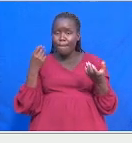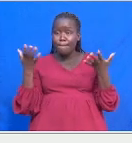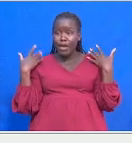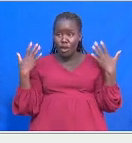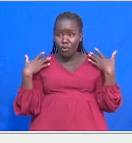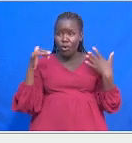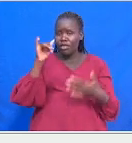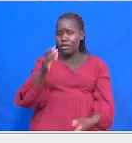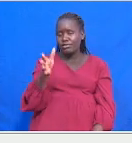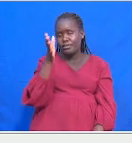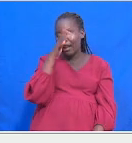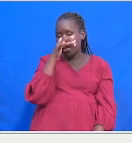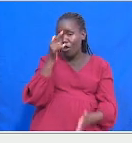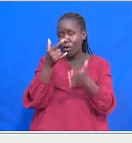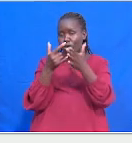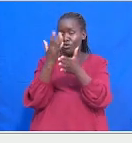What is true